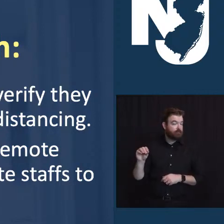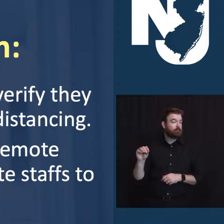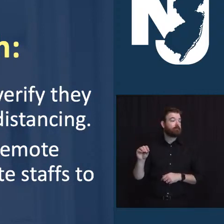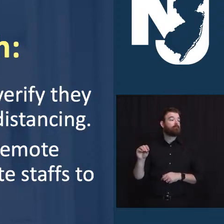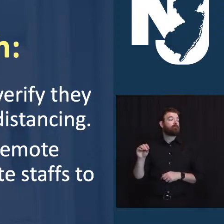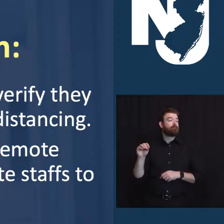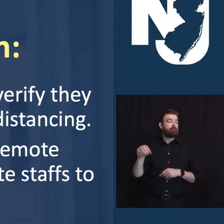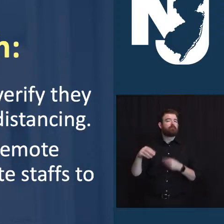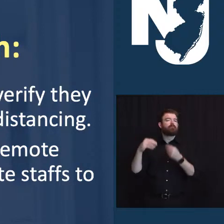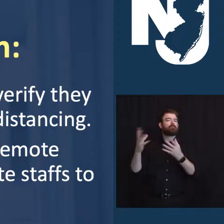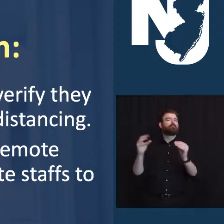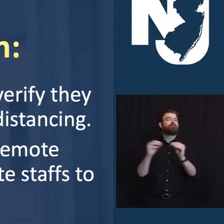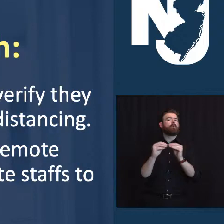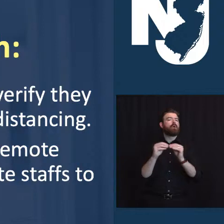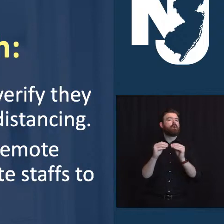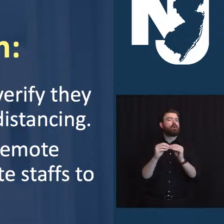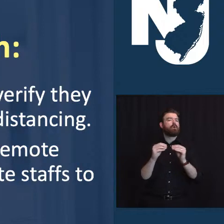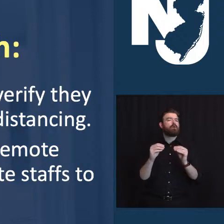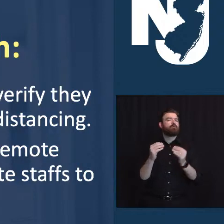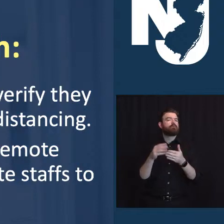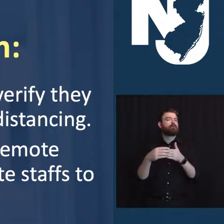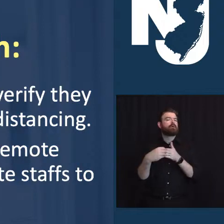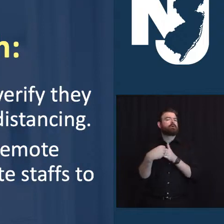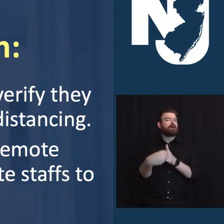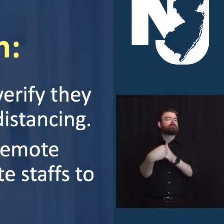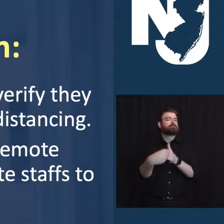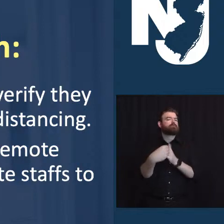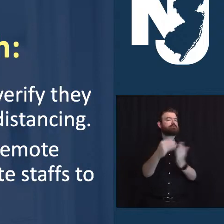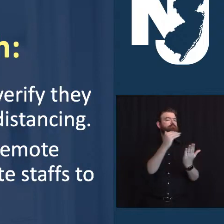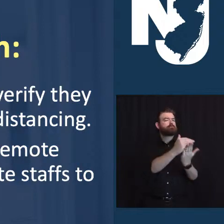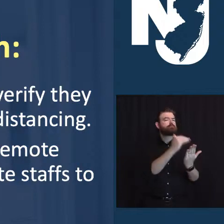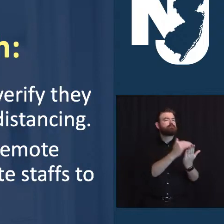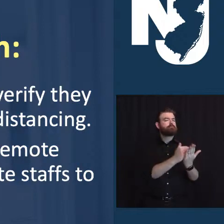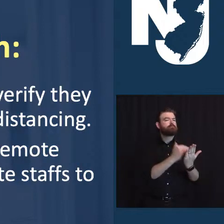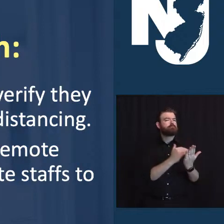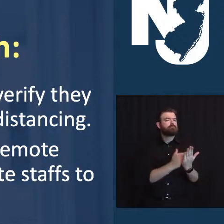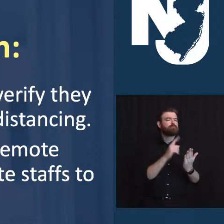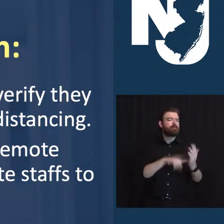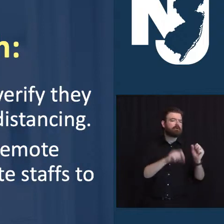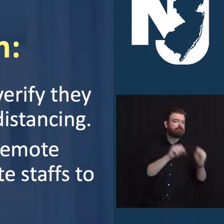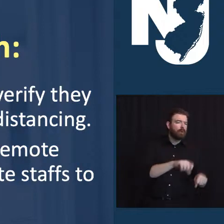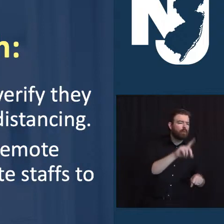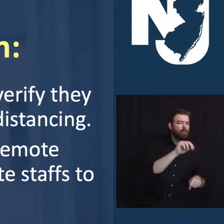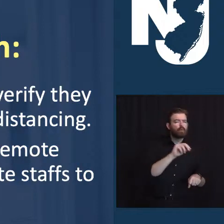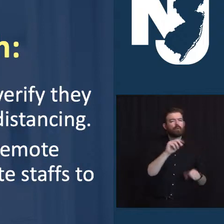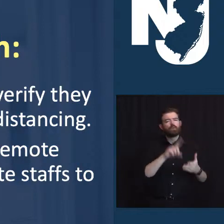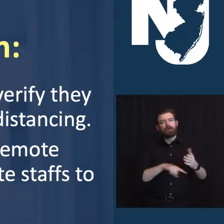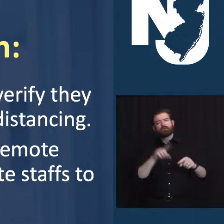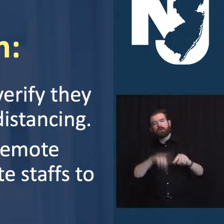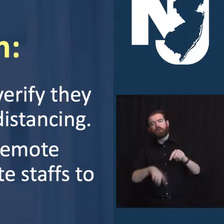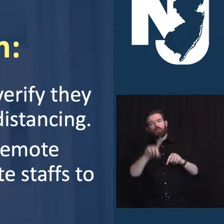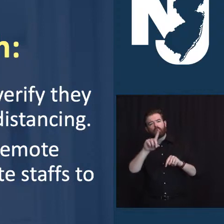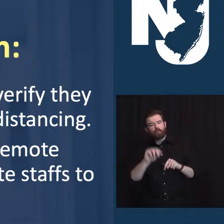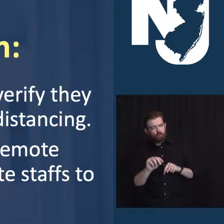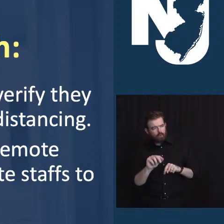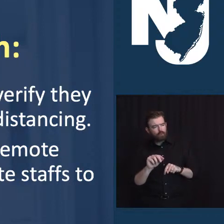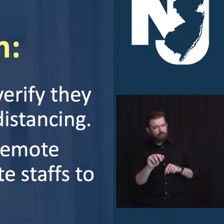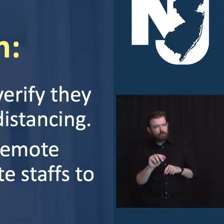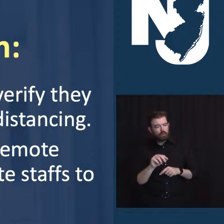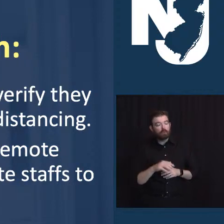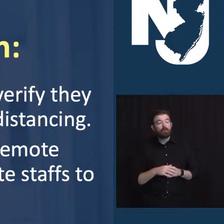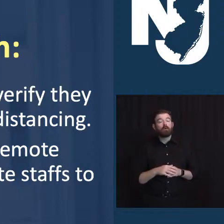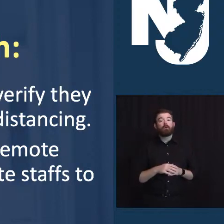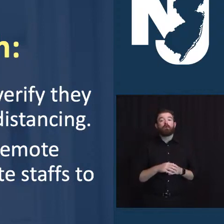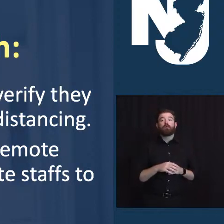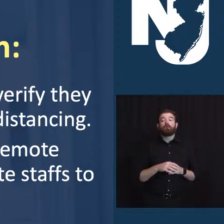their own continued return to normal operating practices. This order will be effective next Friday, June 4th. As we